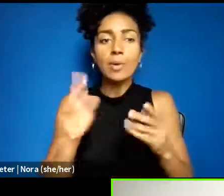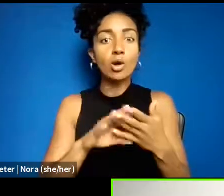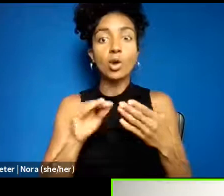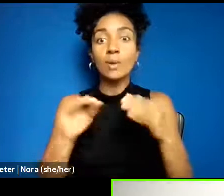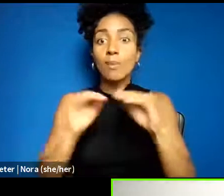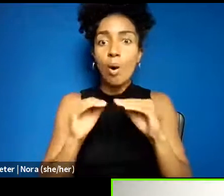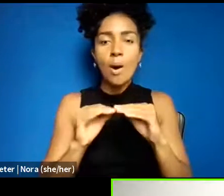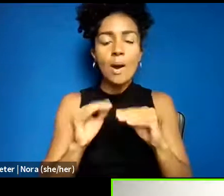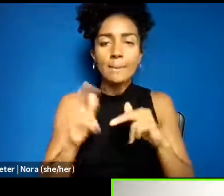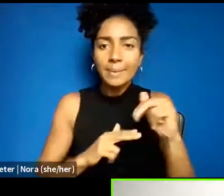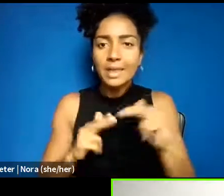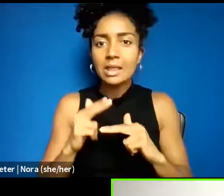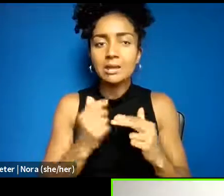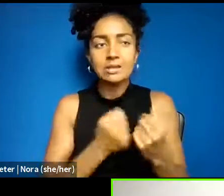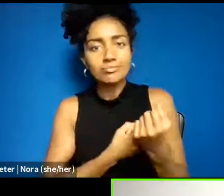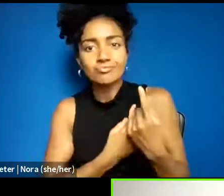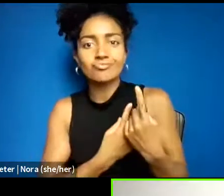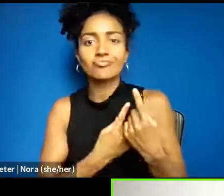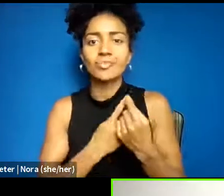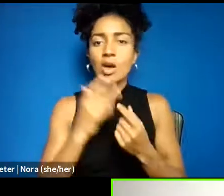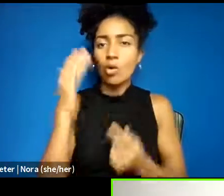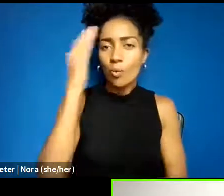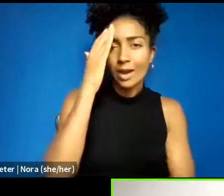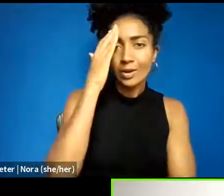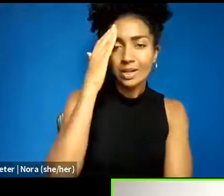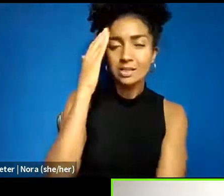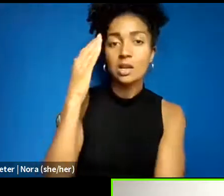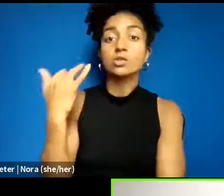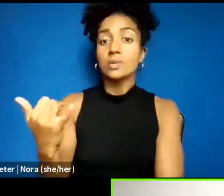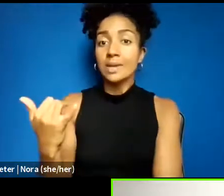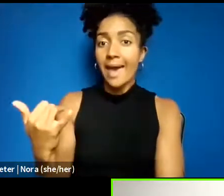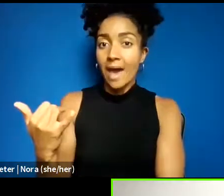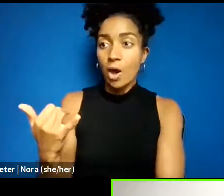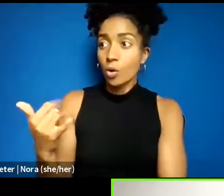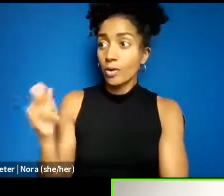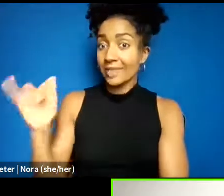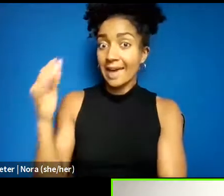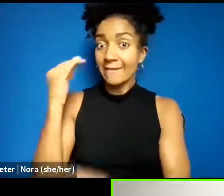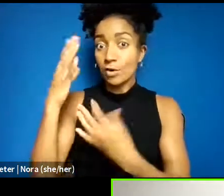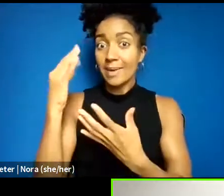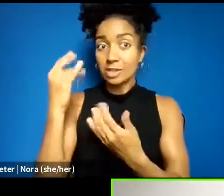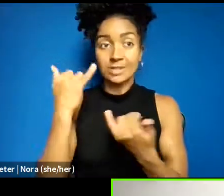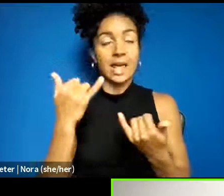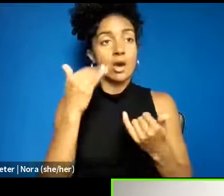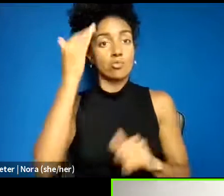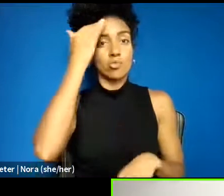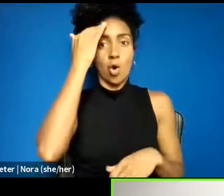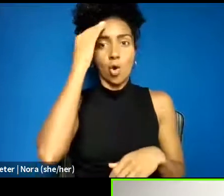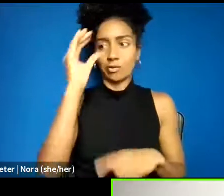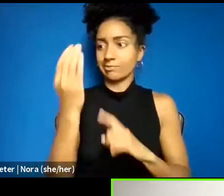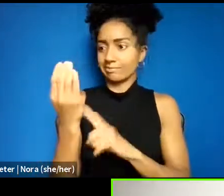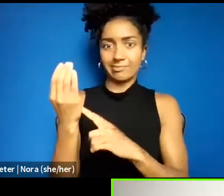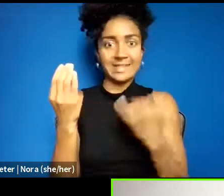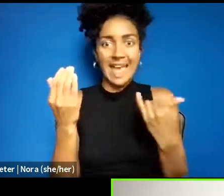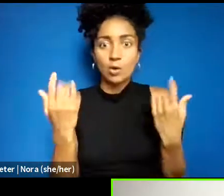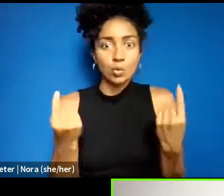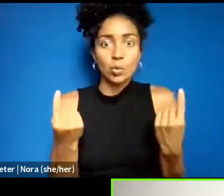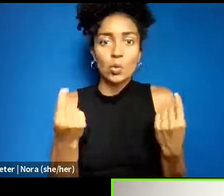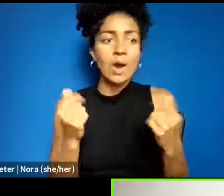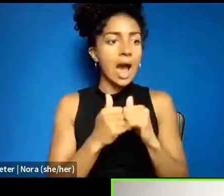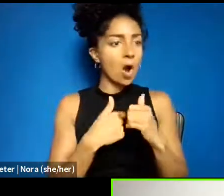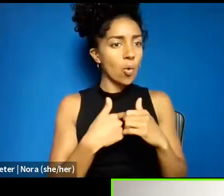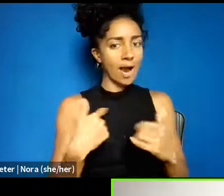And it's an entry point into, now that you know this, what are you going to do with that information? How are you going to learn more about these